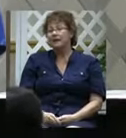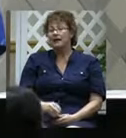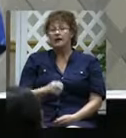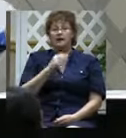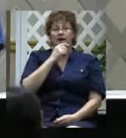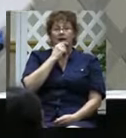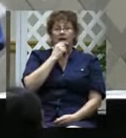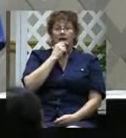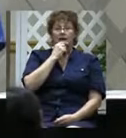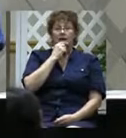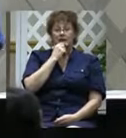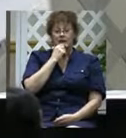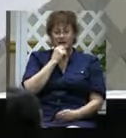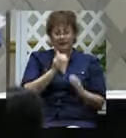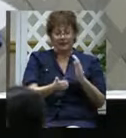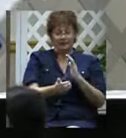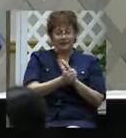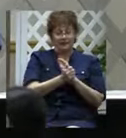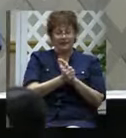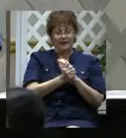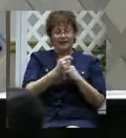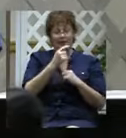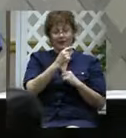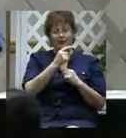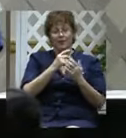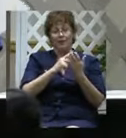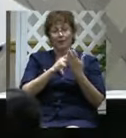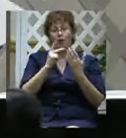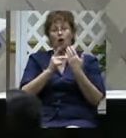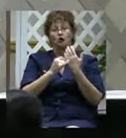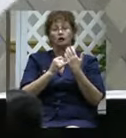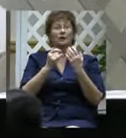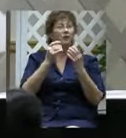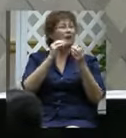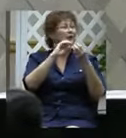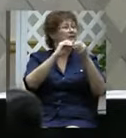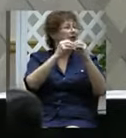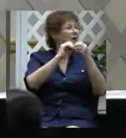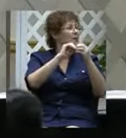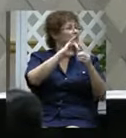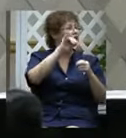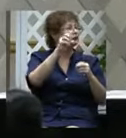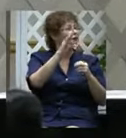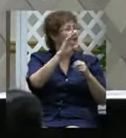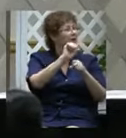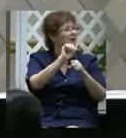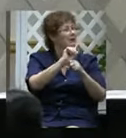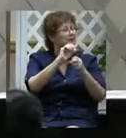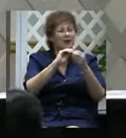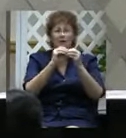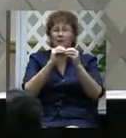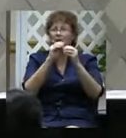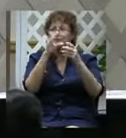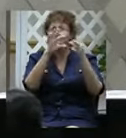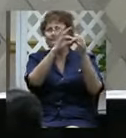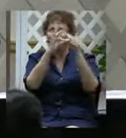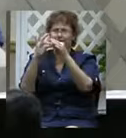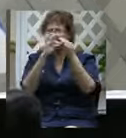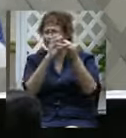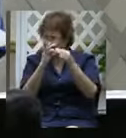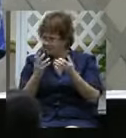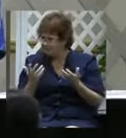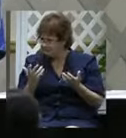Attaching these projects that I'm talking about, or these document translations, with a number, a tracking number, a job number, is probably an easy way to go as well.